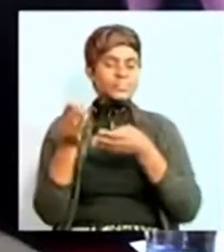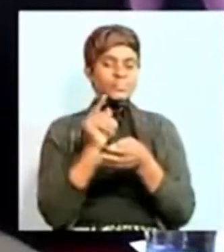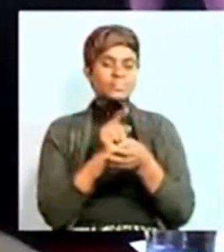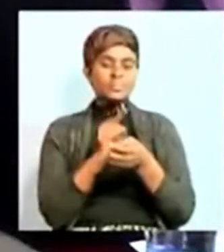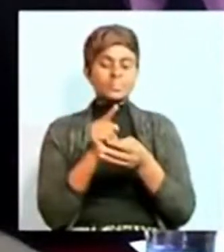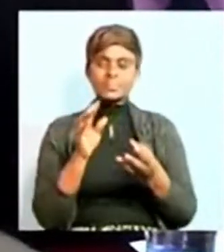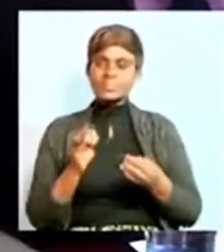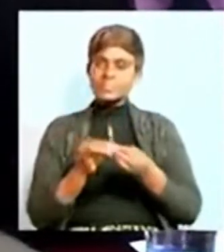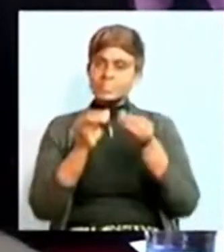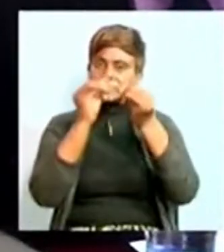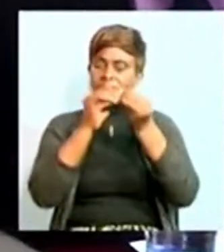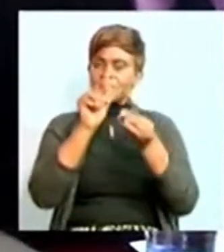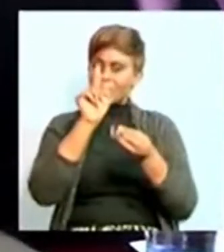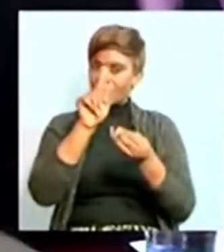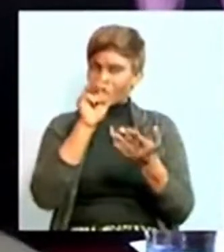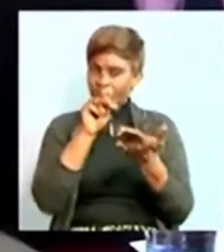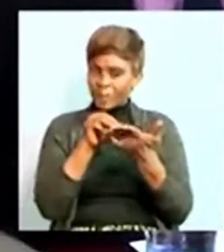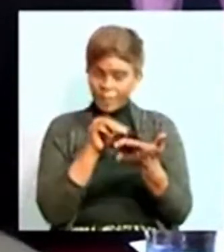a total sum of